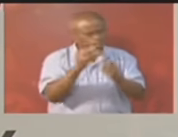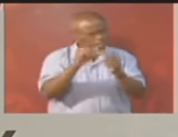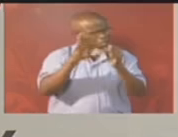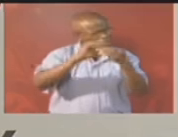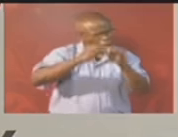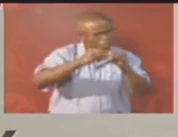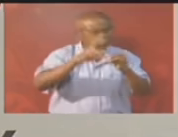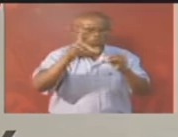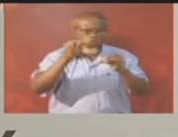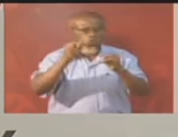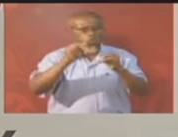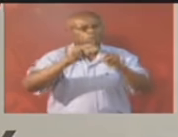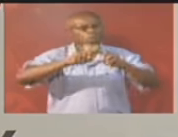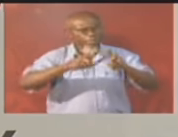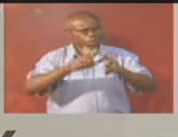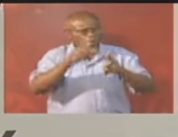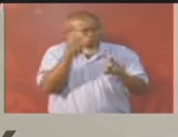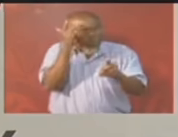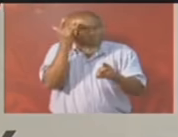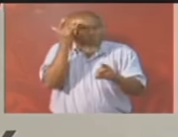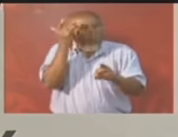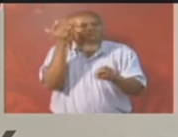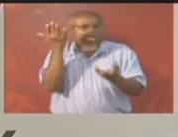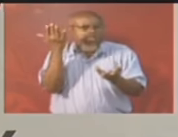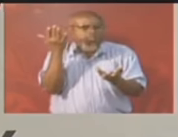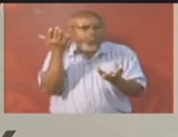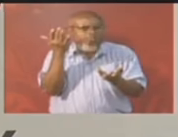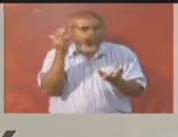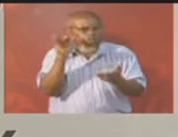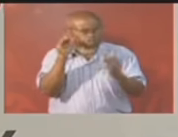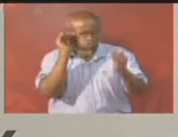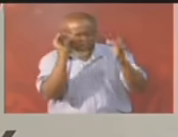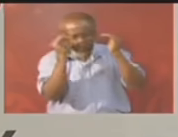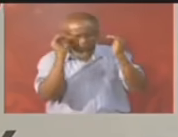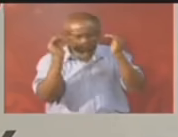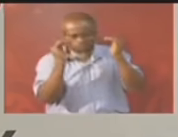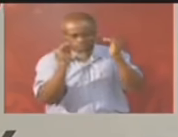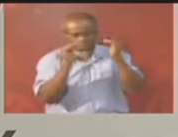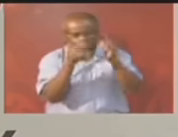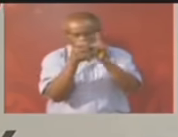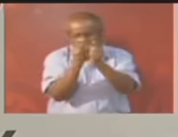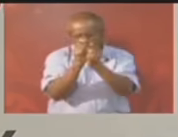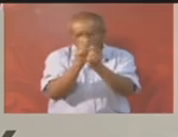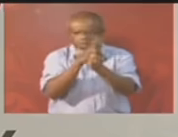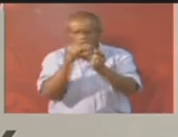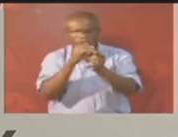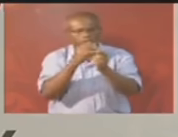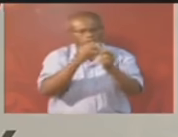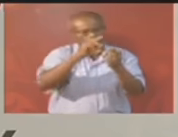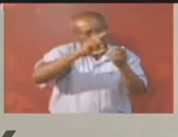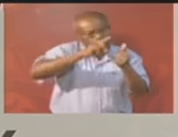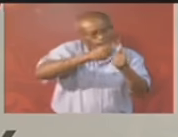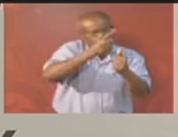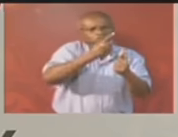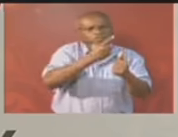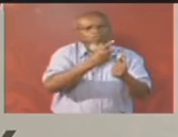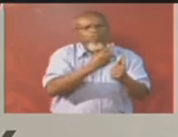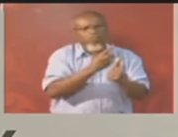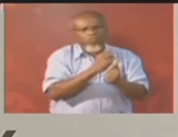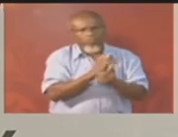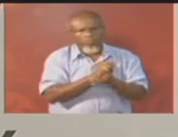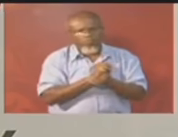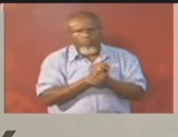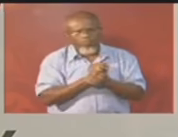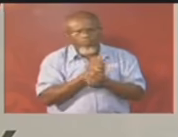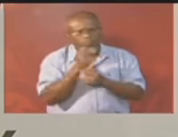proportion that we think could be attributable to new versus old. The second question with respect to the hospital occupancy, I will